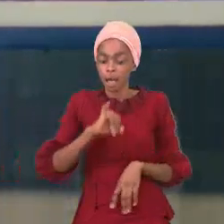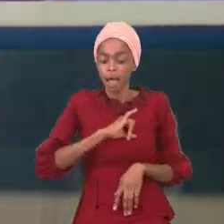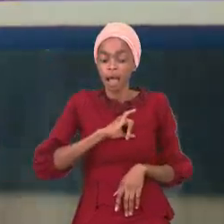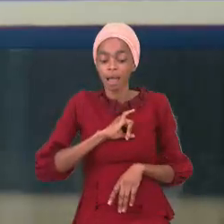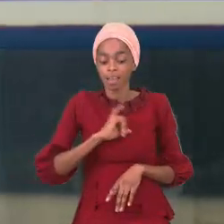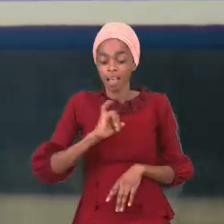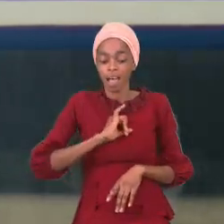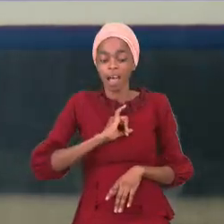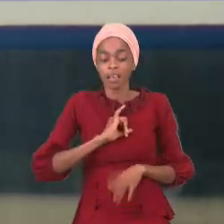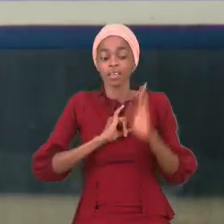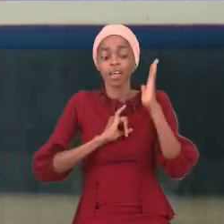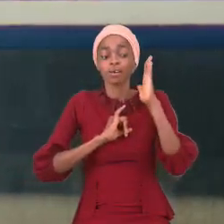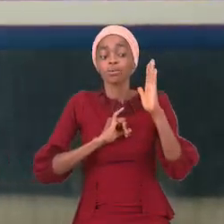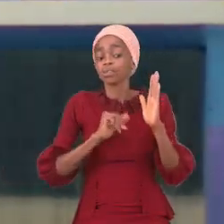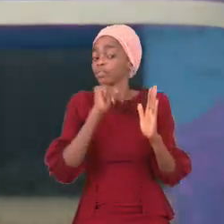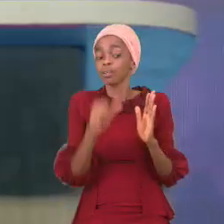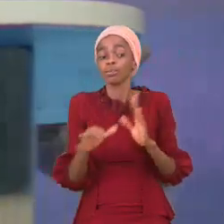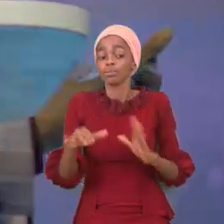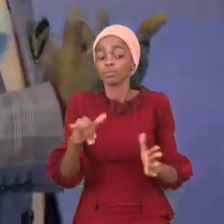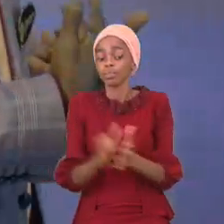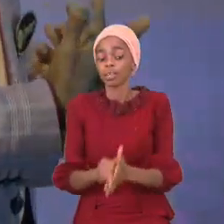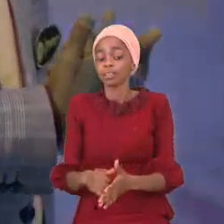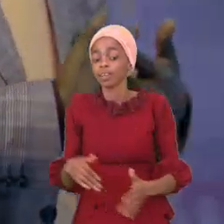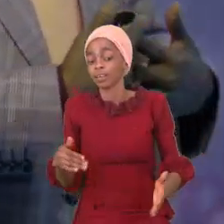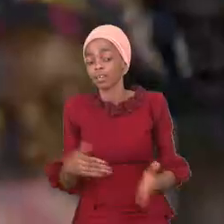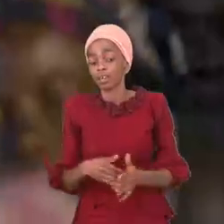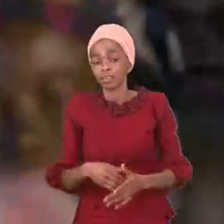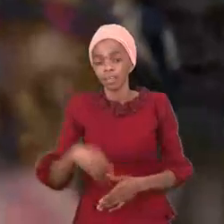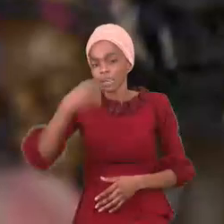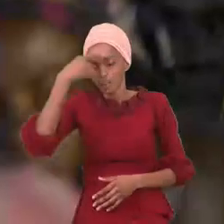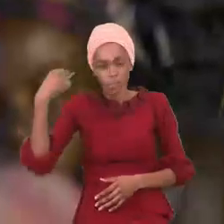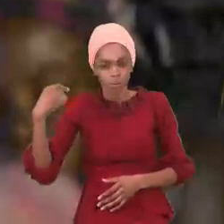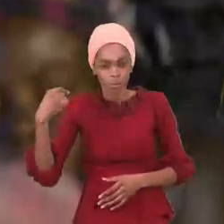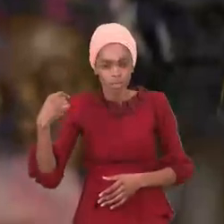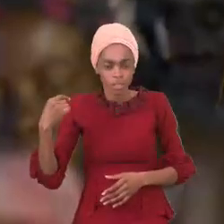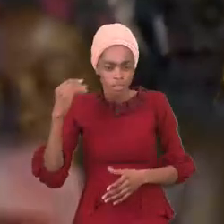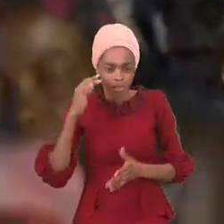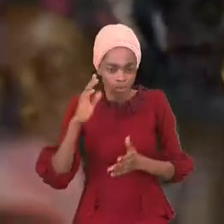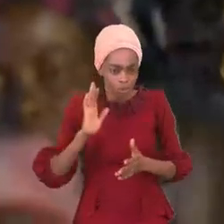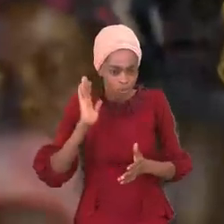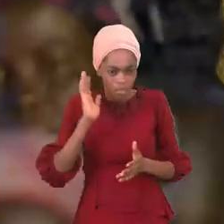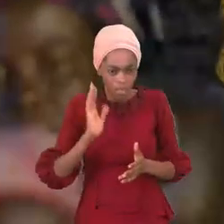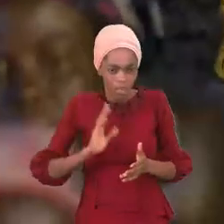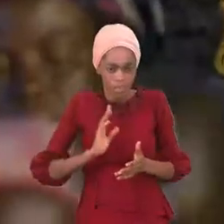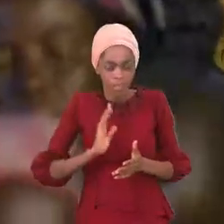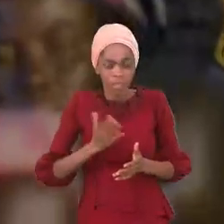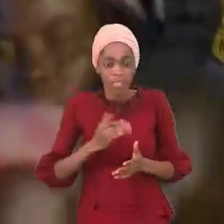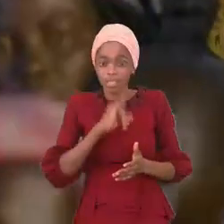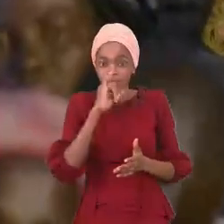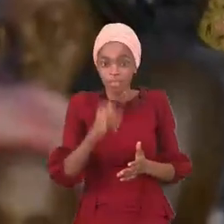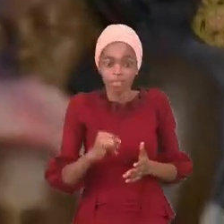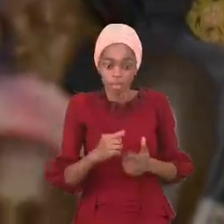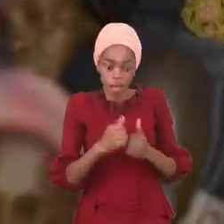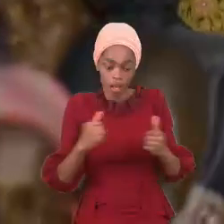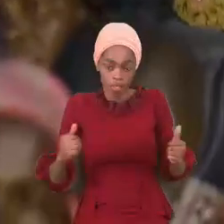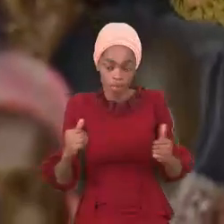I will not do that again, because that will is isolated all